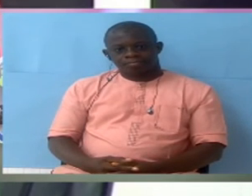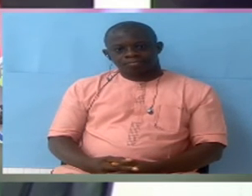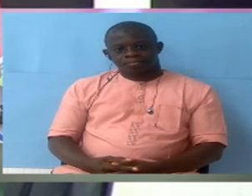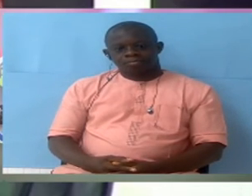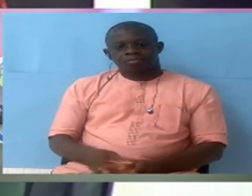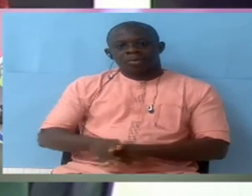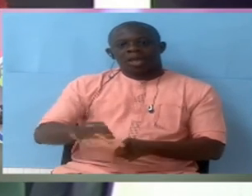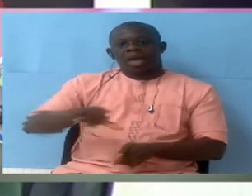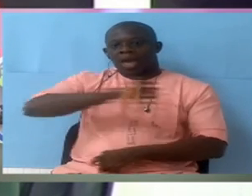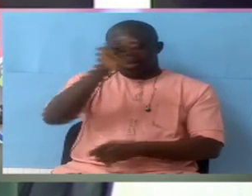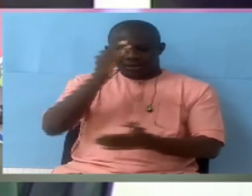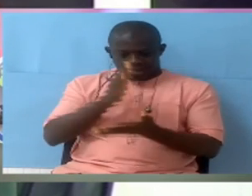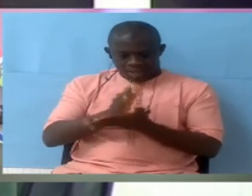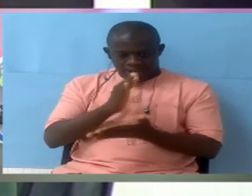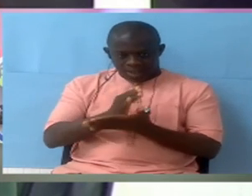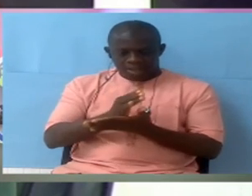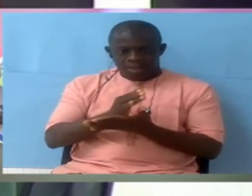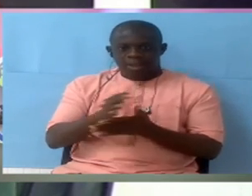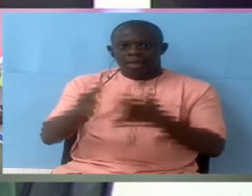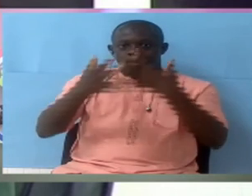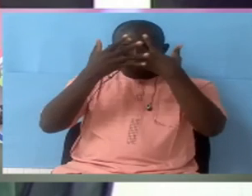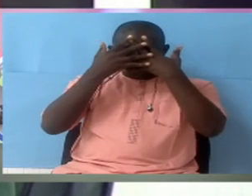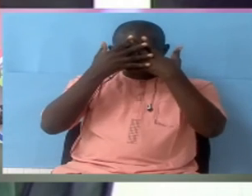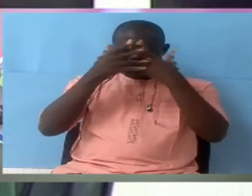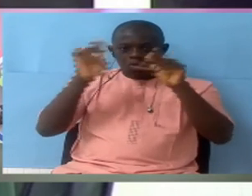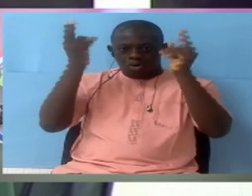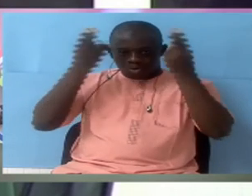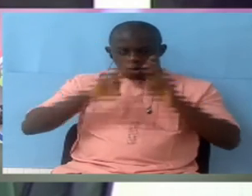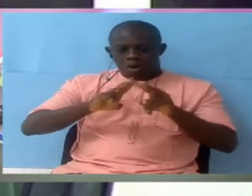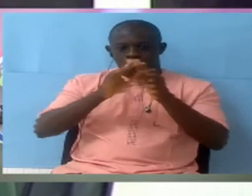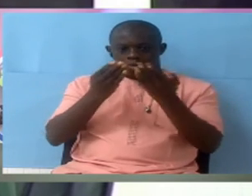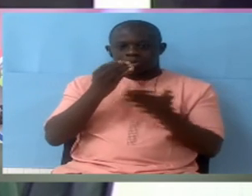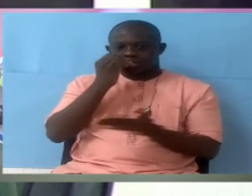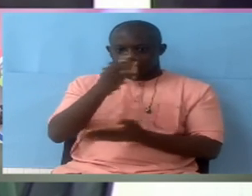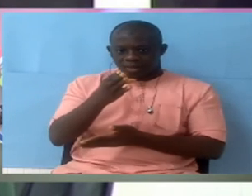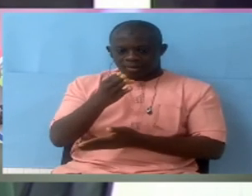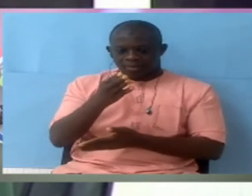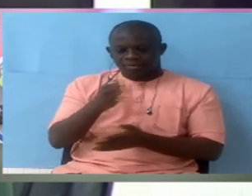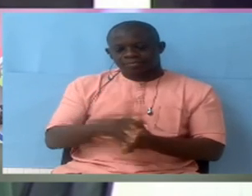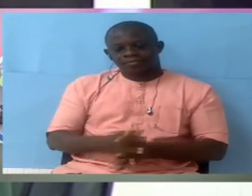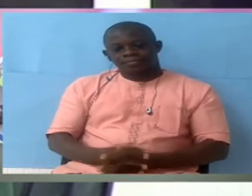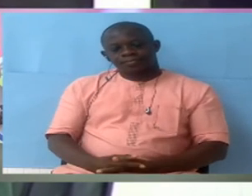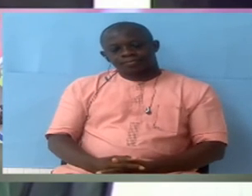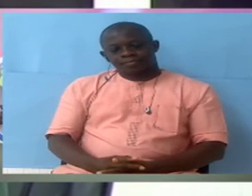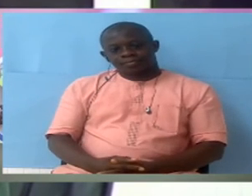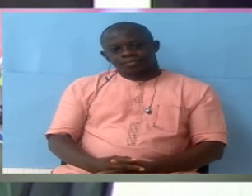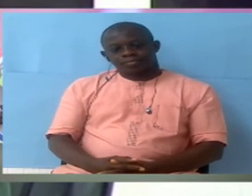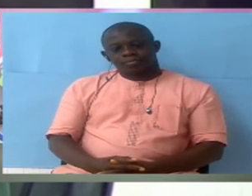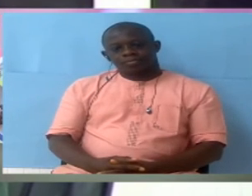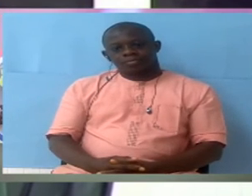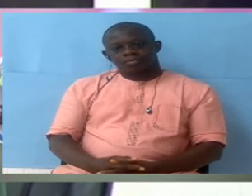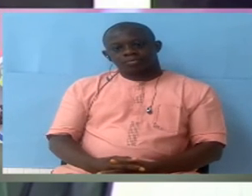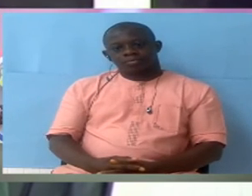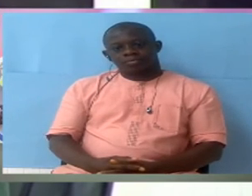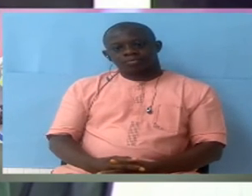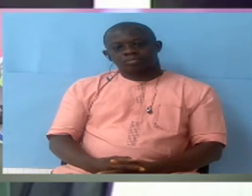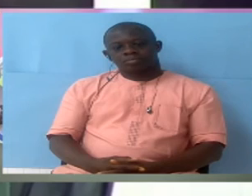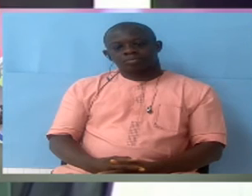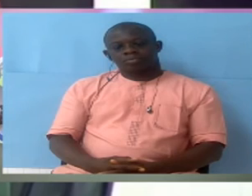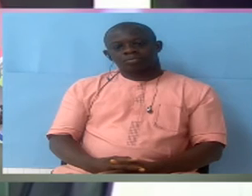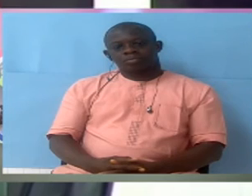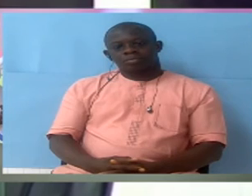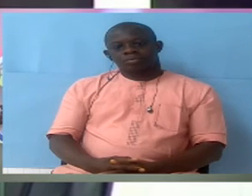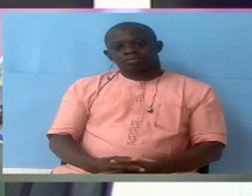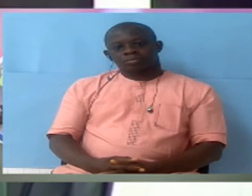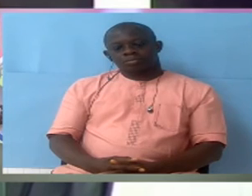prison act says, ne. A prisoner is entitled